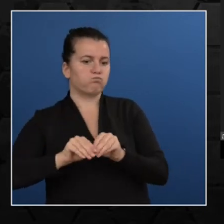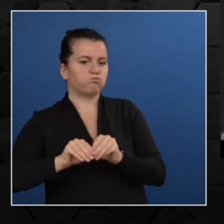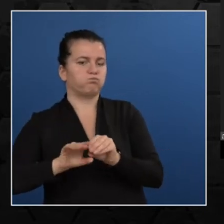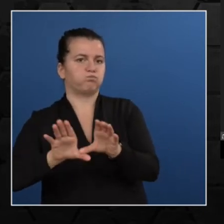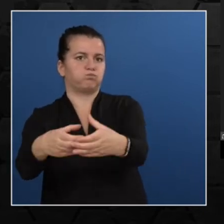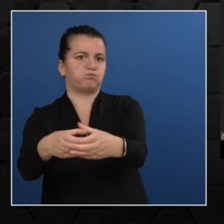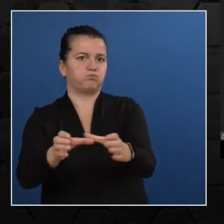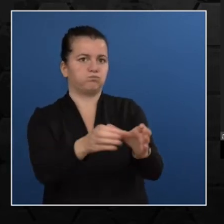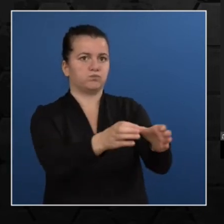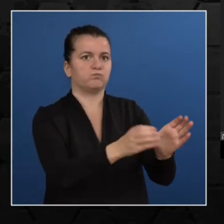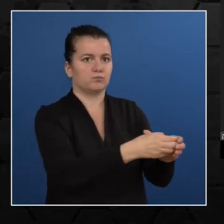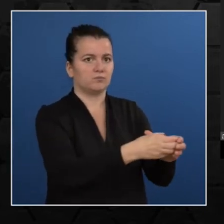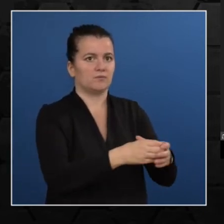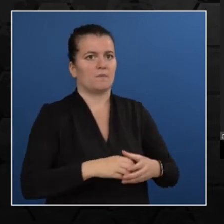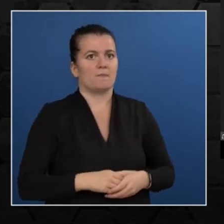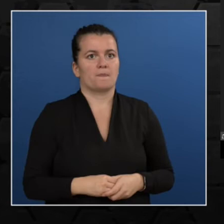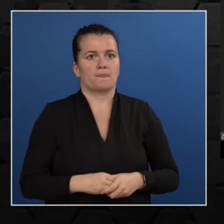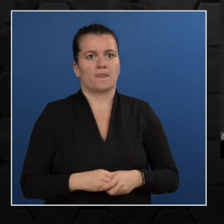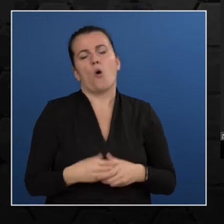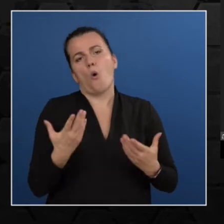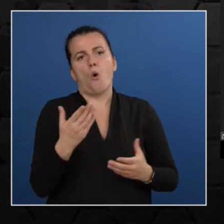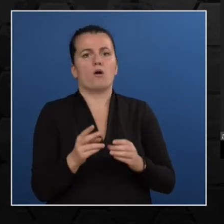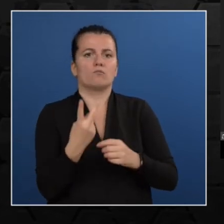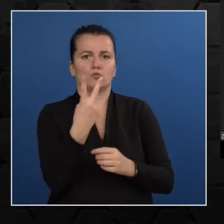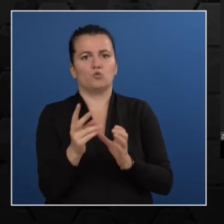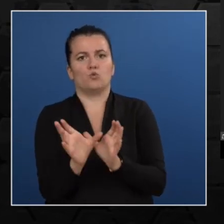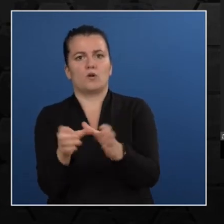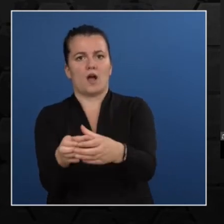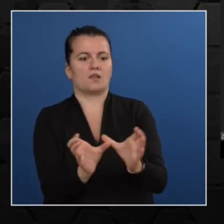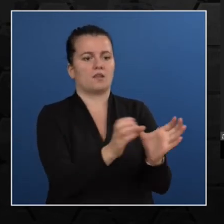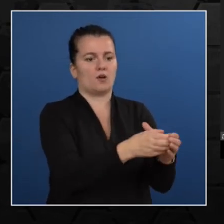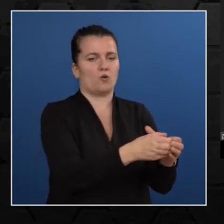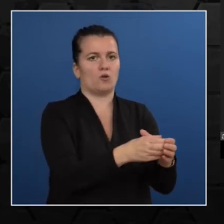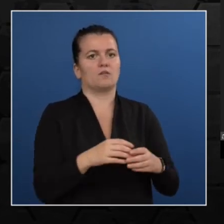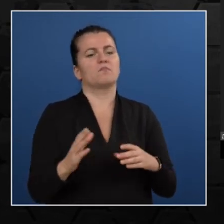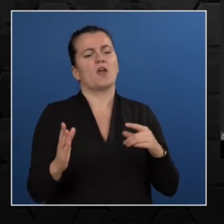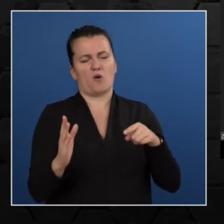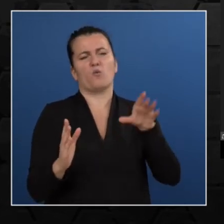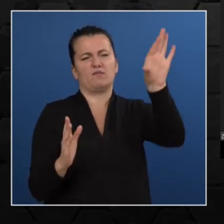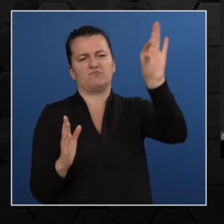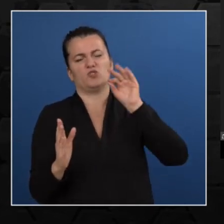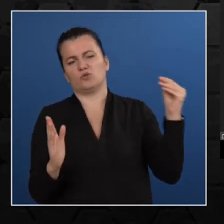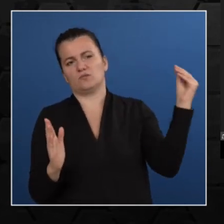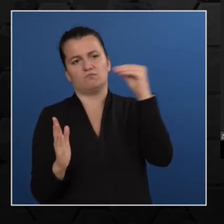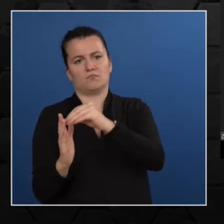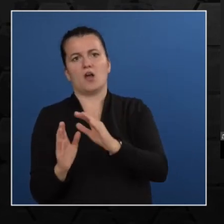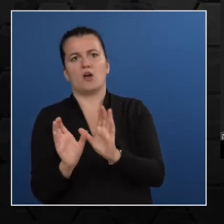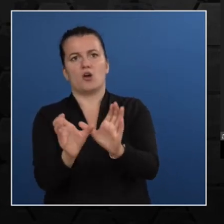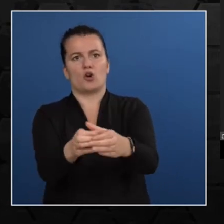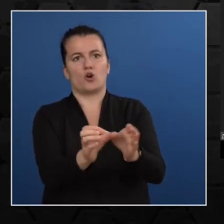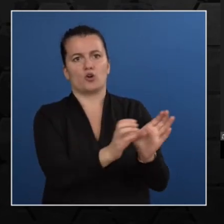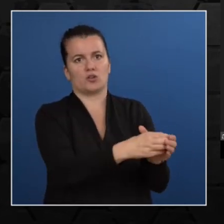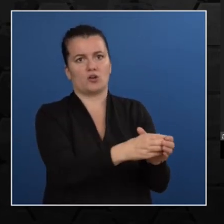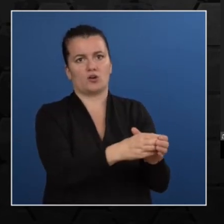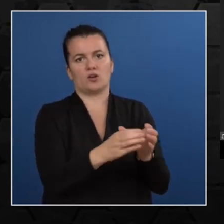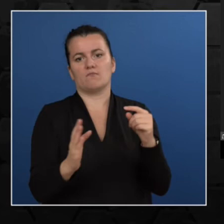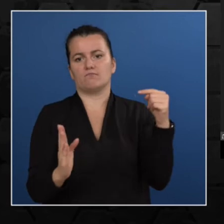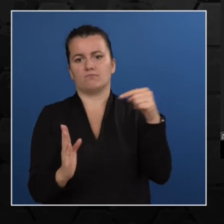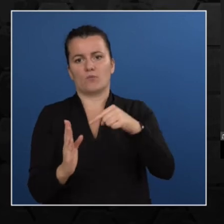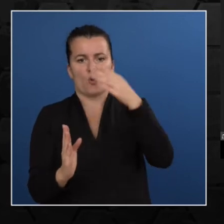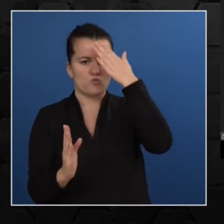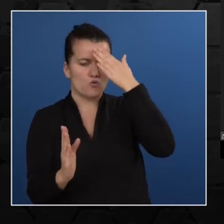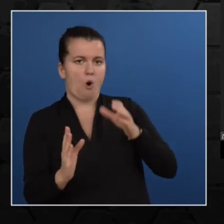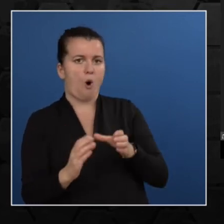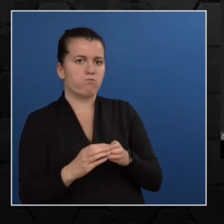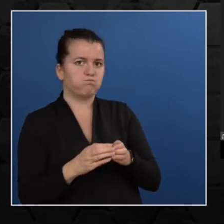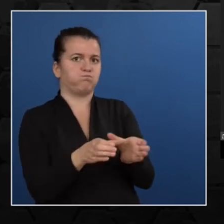two things in a certain category. So now after choosing your scenario that you want, you can choose to work on